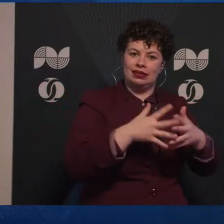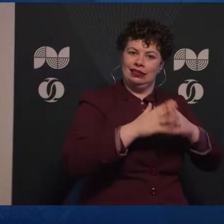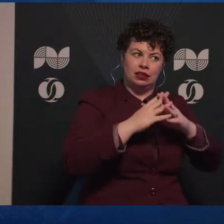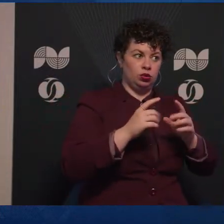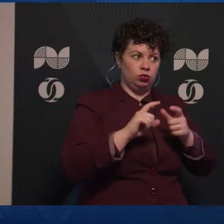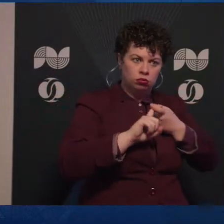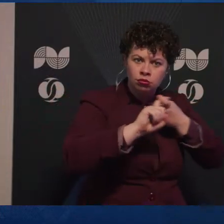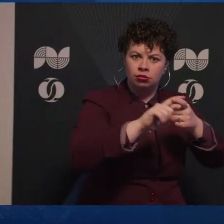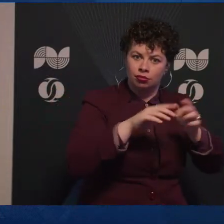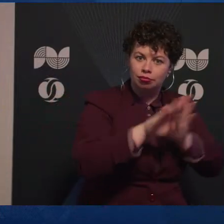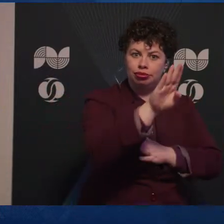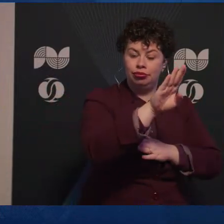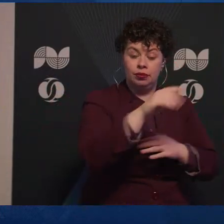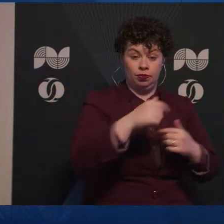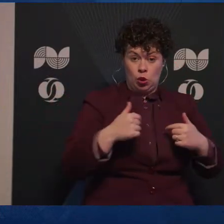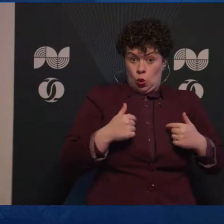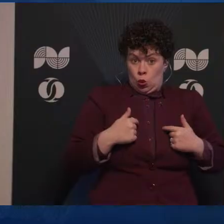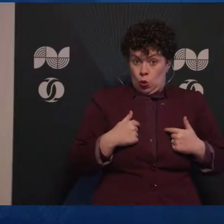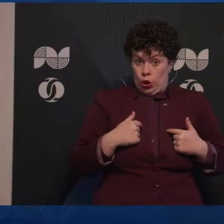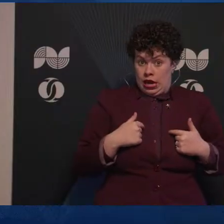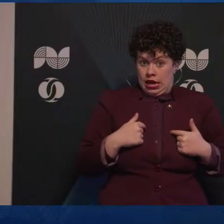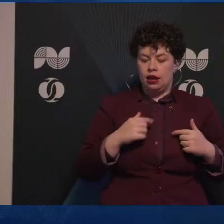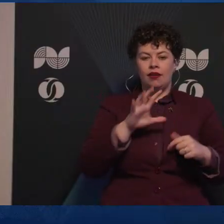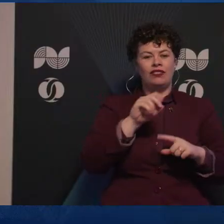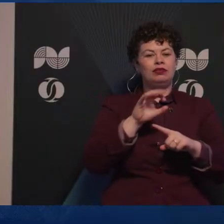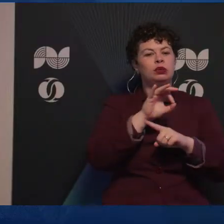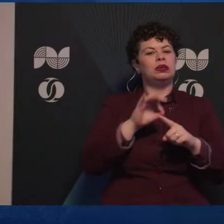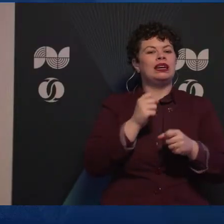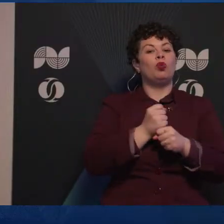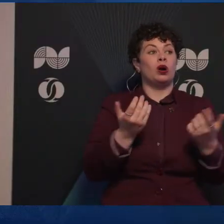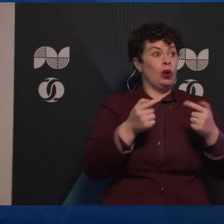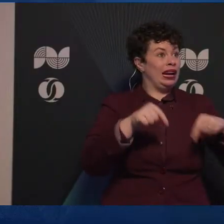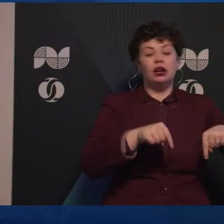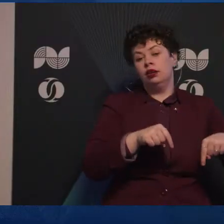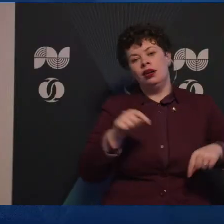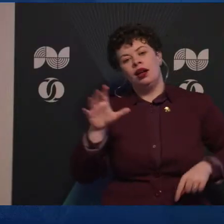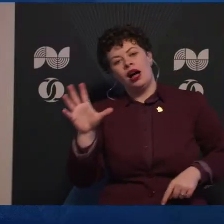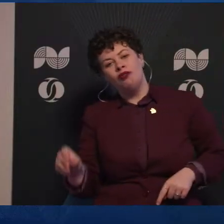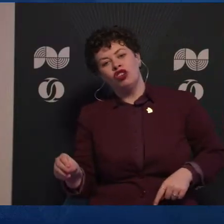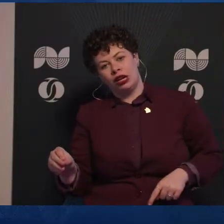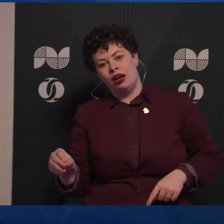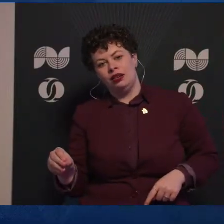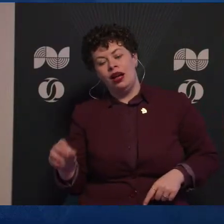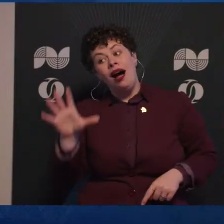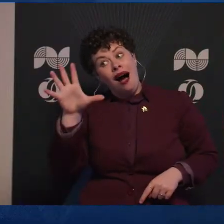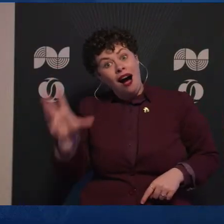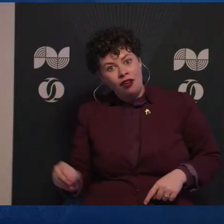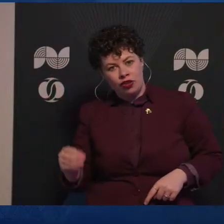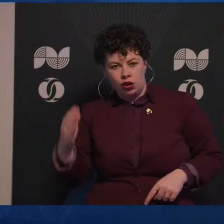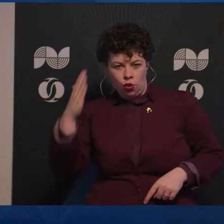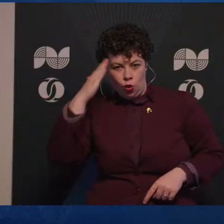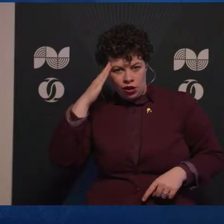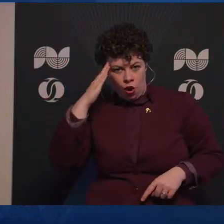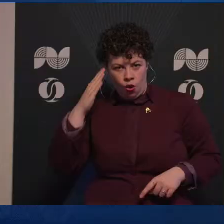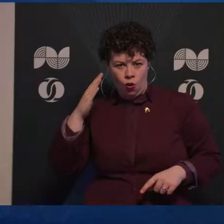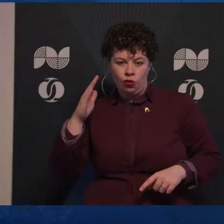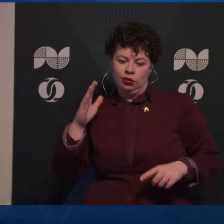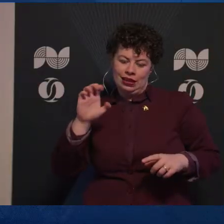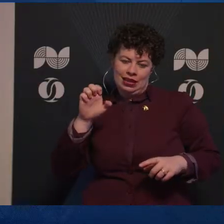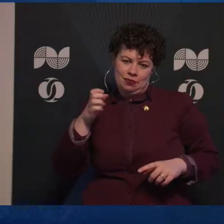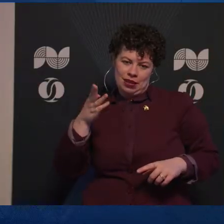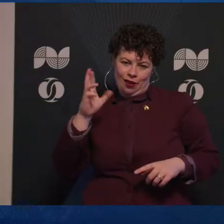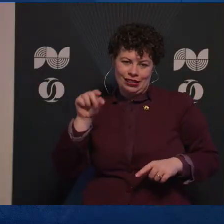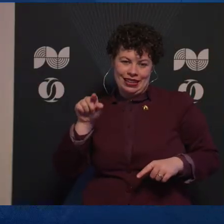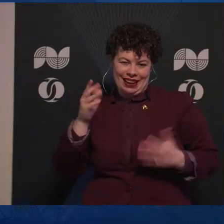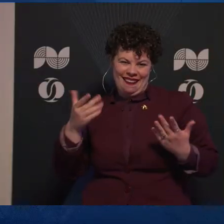BII, about 50% of our work is focused on the African continent. And in sub-Saharan Africa, as you know, where EBRD is also now active, we have